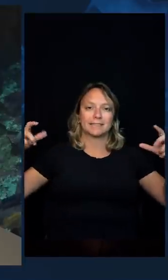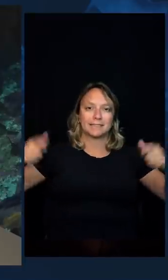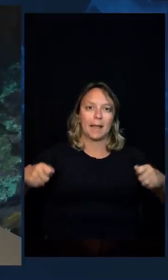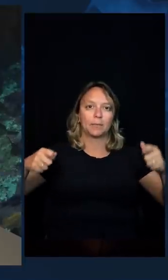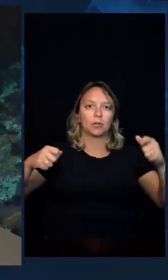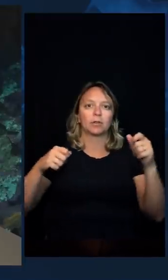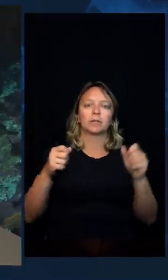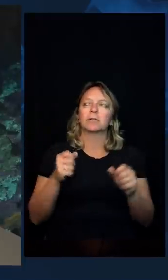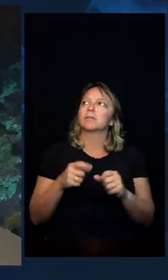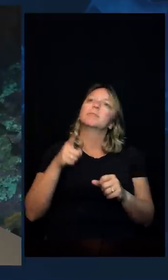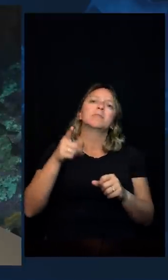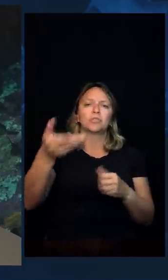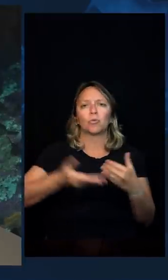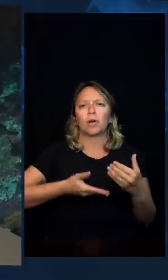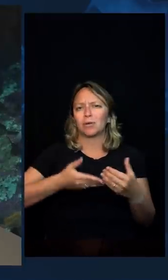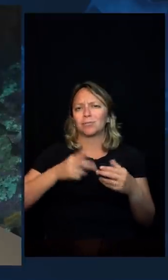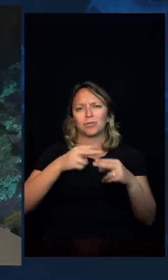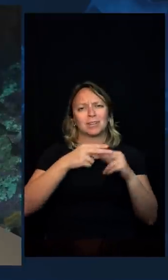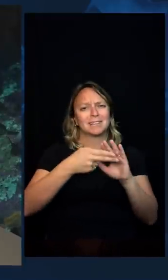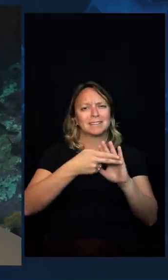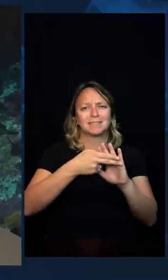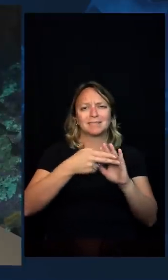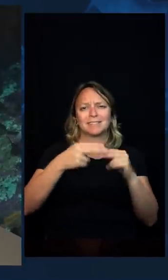you're welcome to tape or to glue yours.